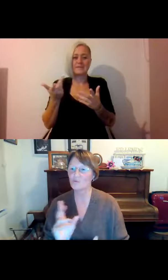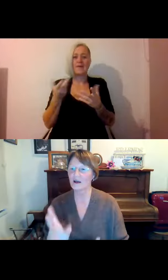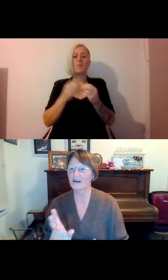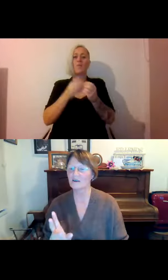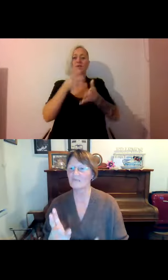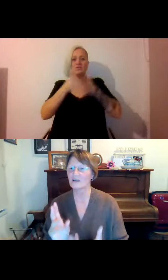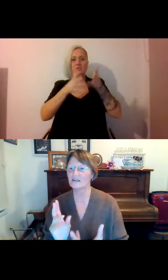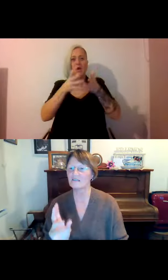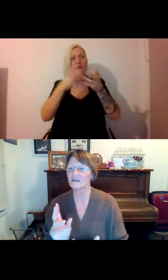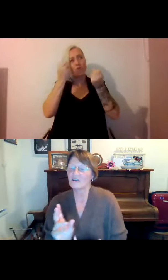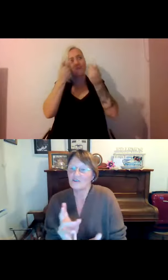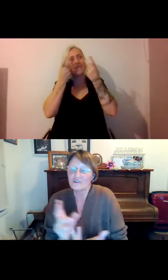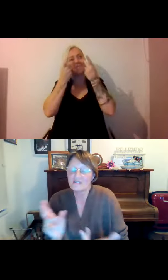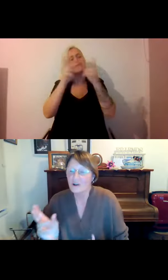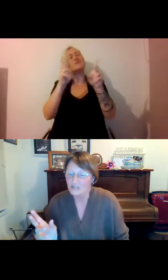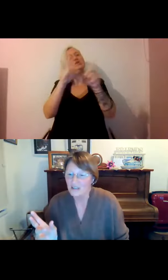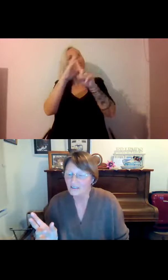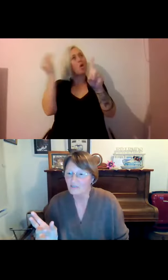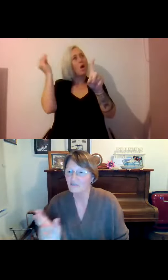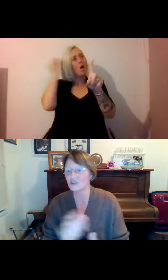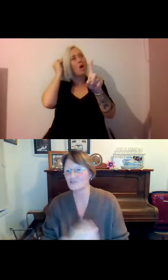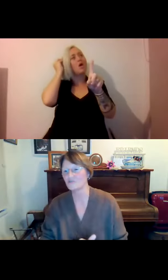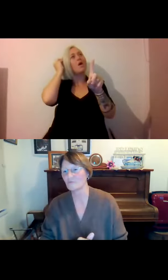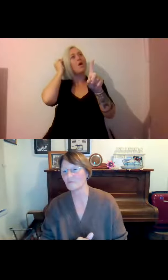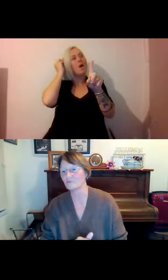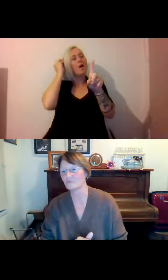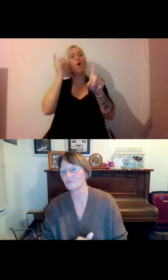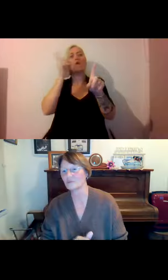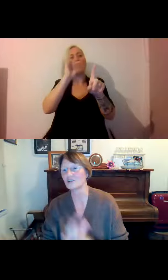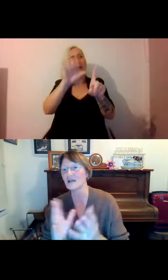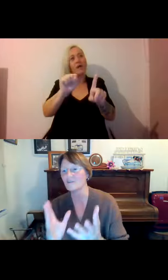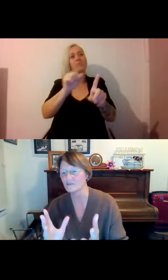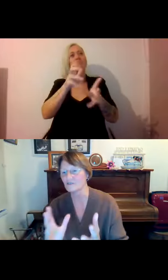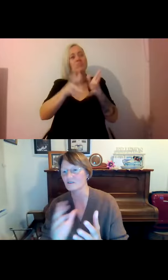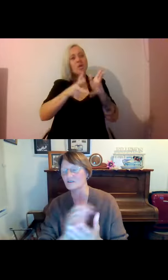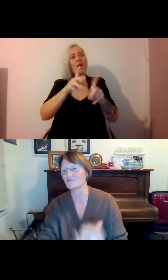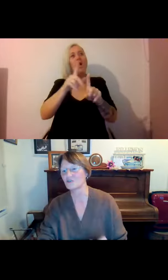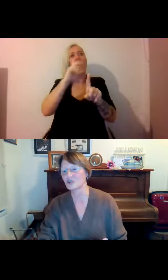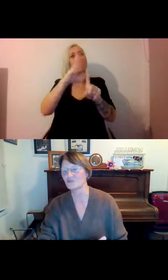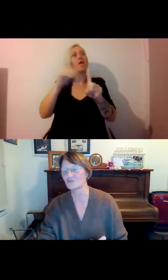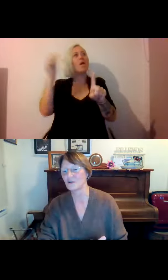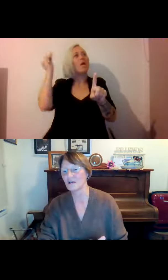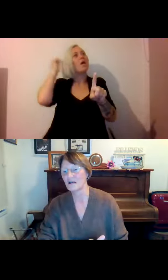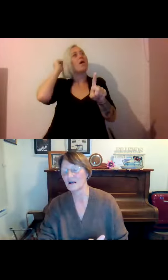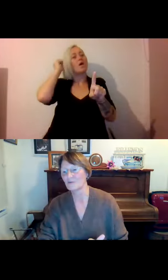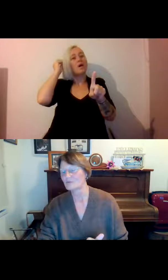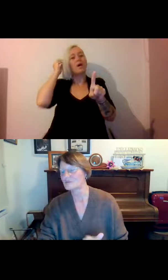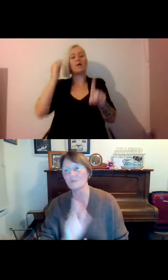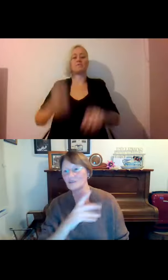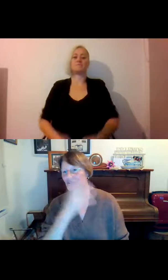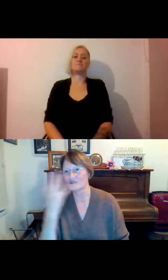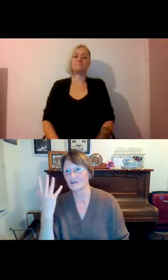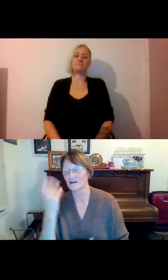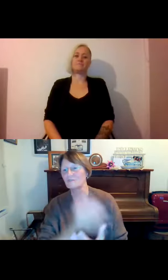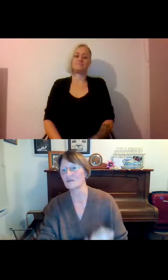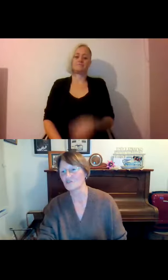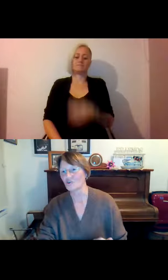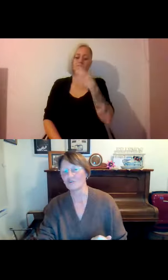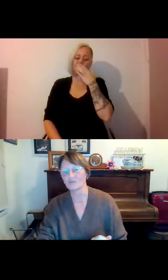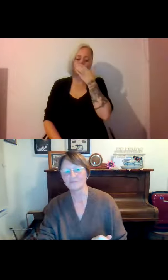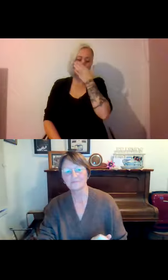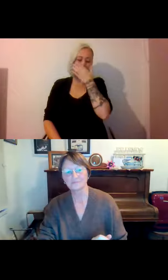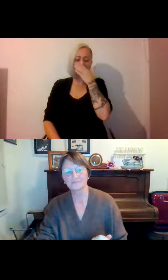visual backup that is, you can slow it down if you need to for people. You can emphasize it if you need to. Well, with speech,